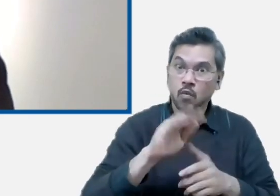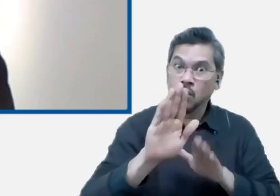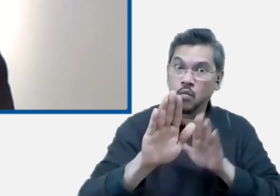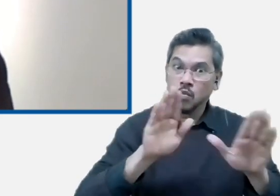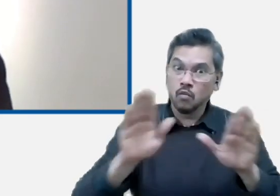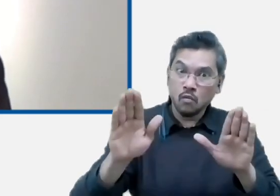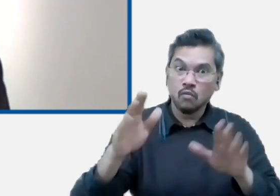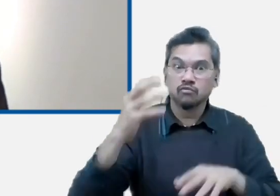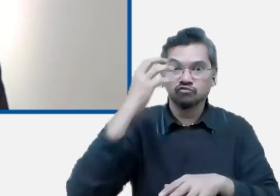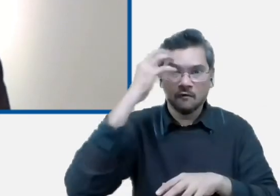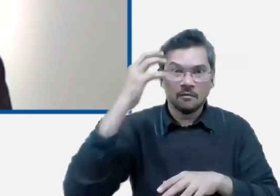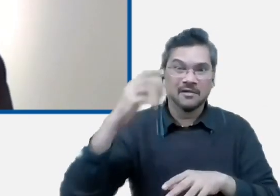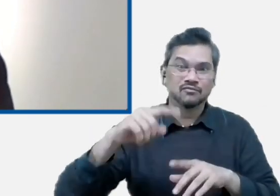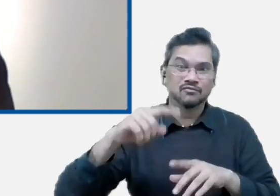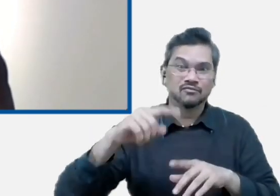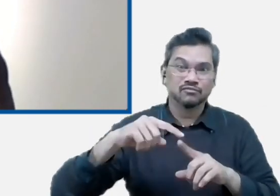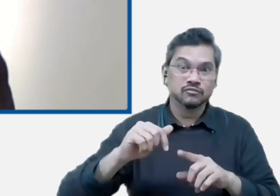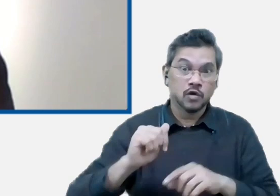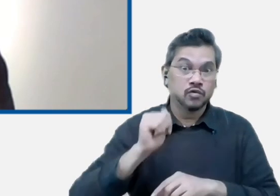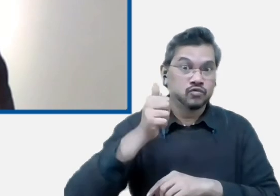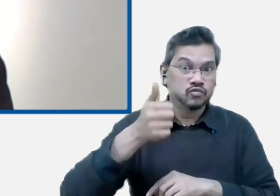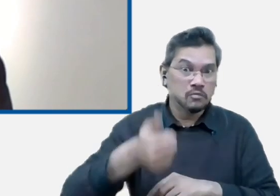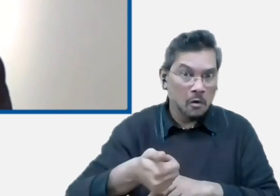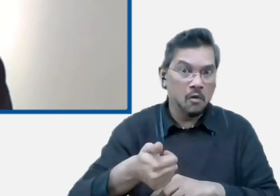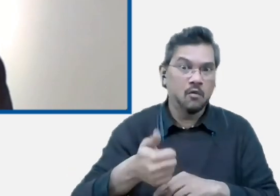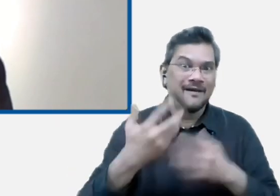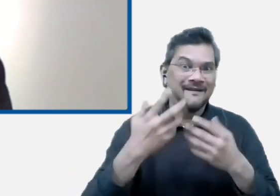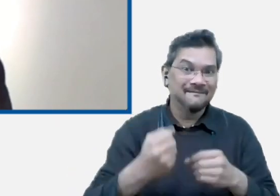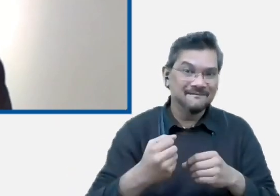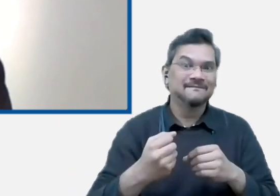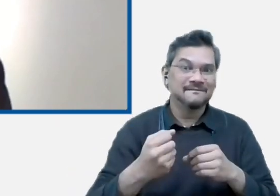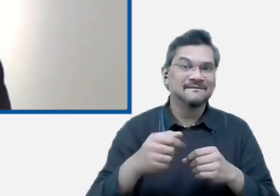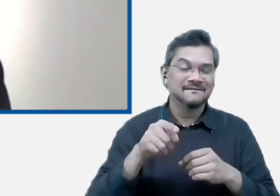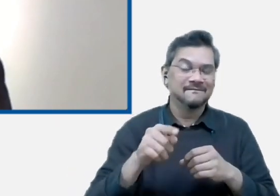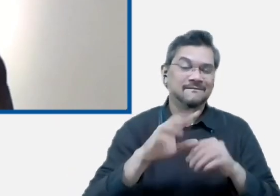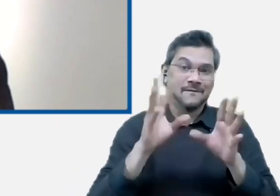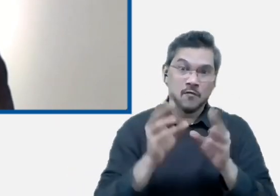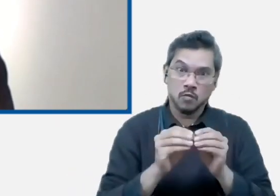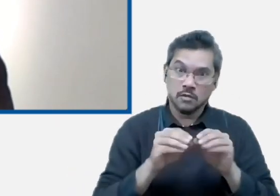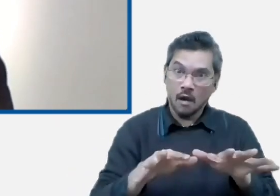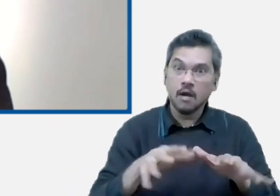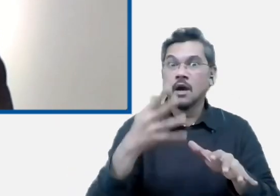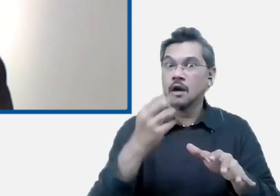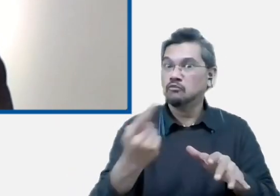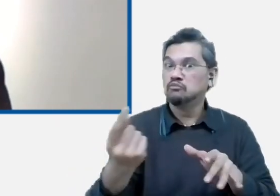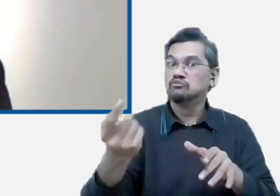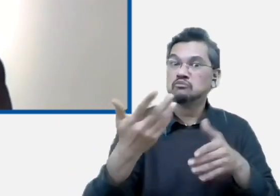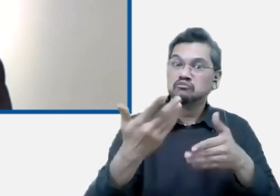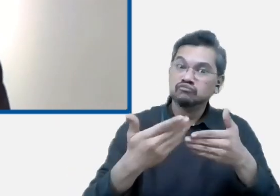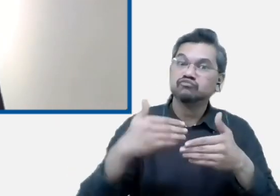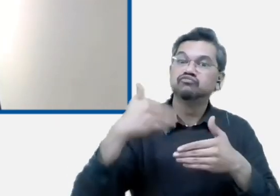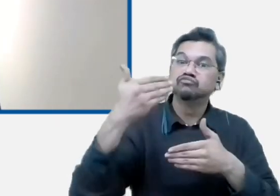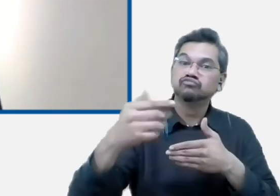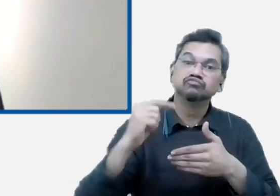event, either virtually or in hybrid format. So I thank you all very much again, and enjoy the rest of our afternoon and the rest of the evening.